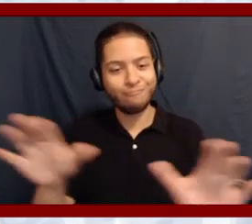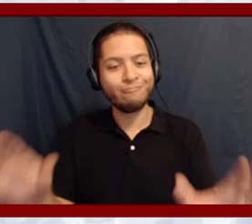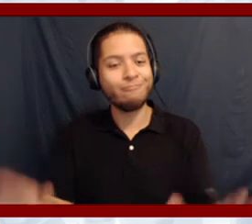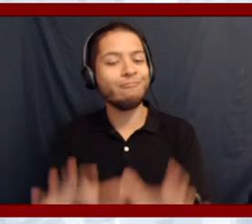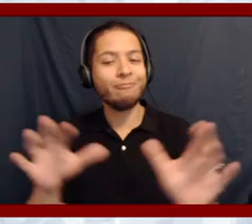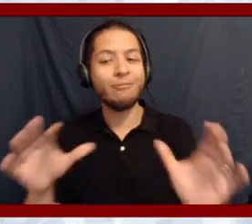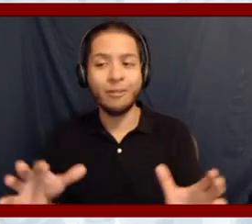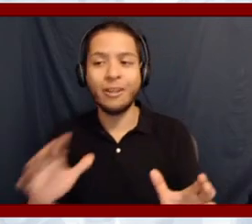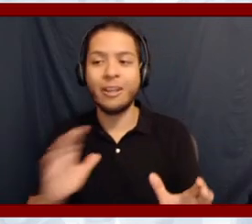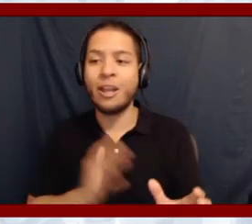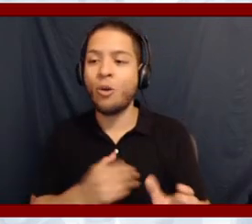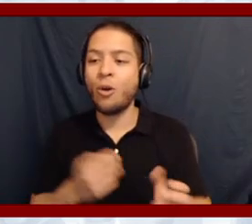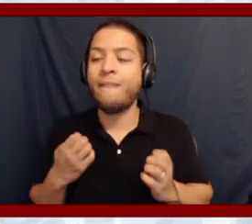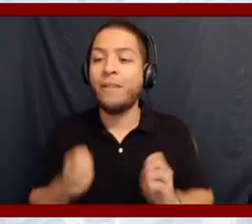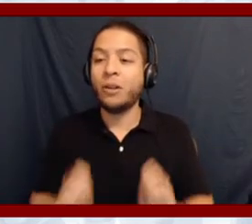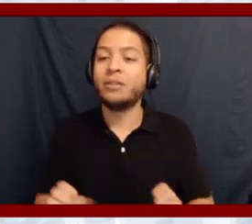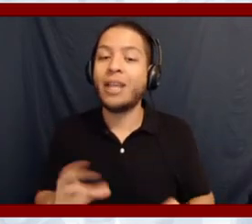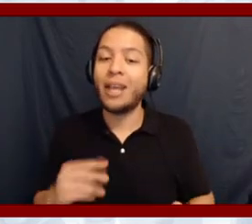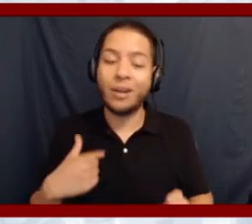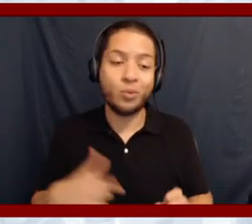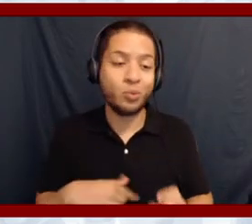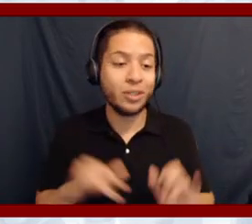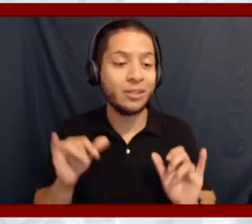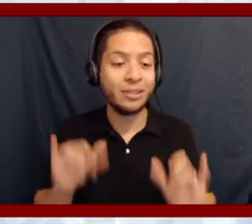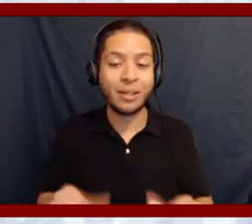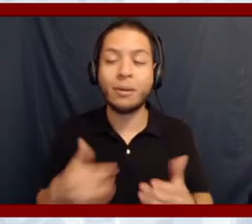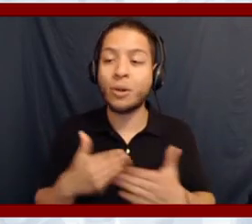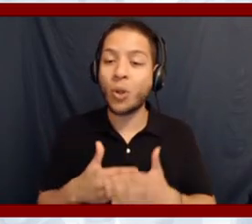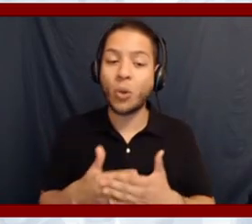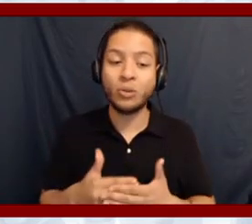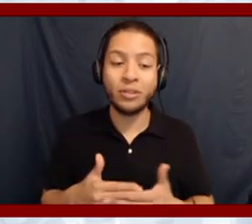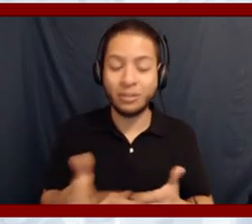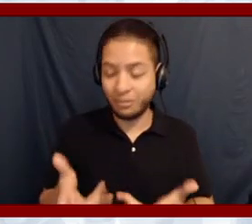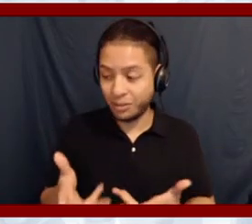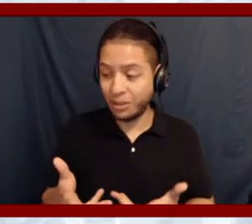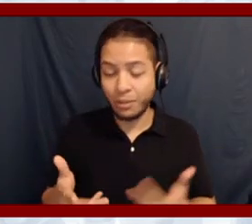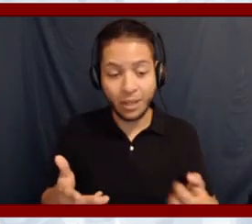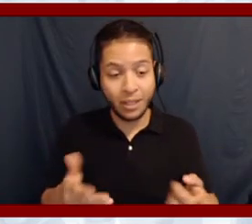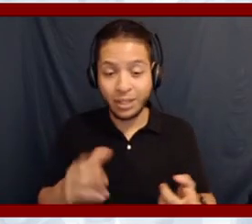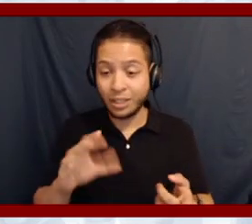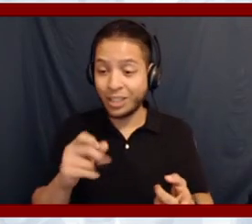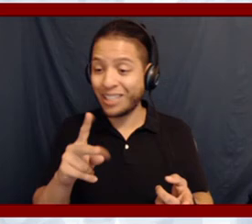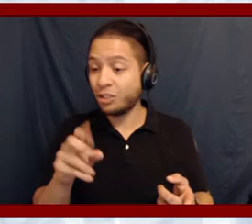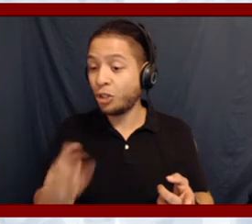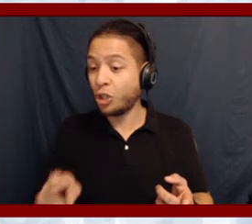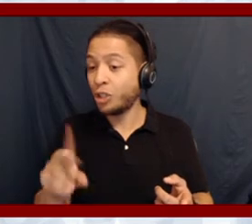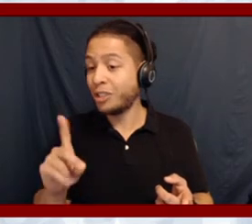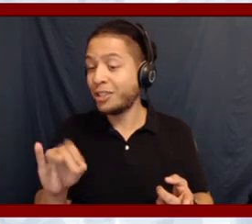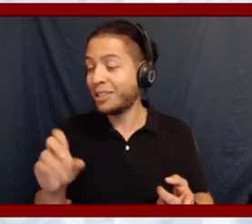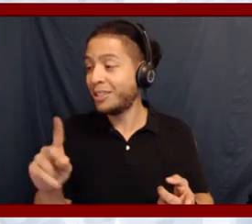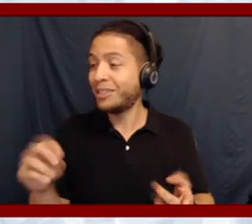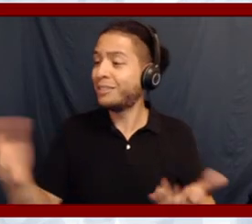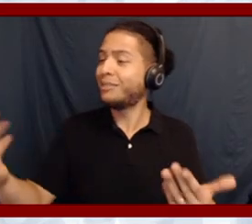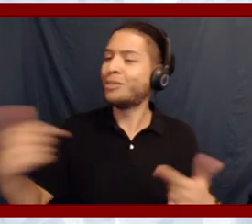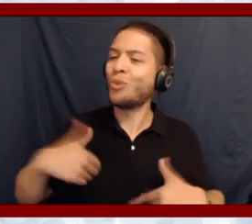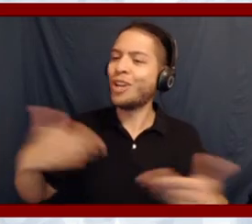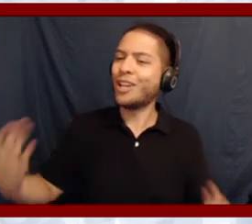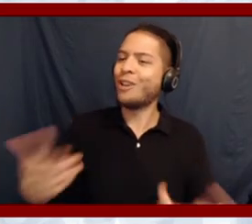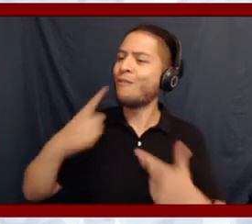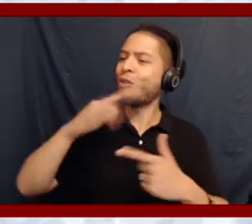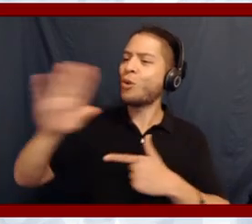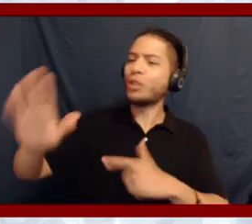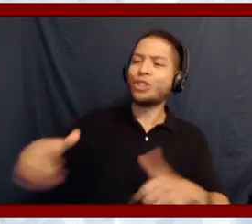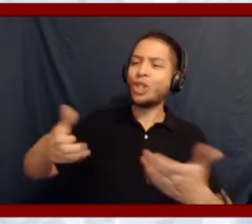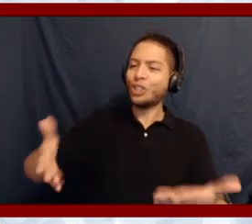do continue to stay close there. But Chancellor Dixon, if you have any other suggestions for us, we're always here for them. You know, I think that's